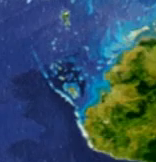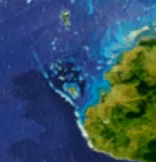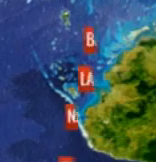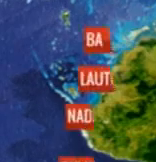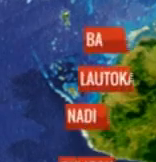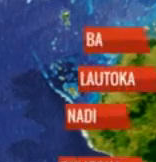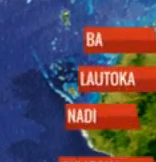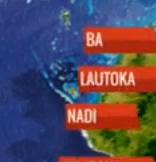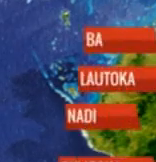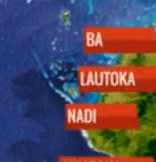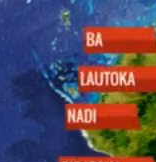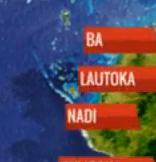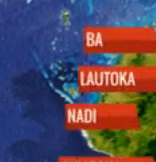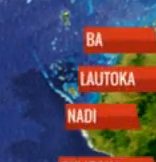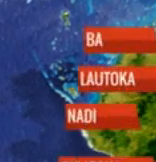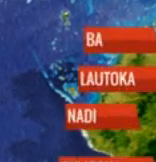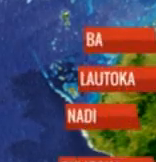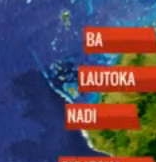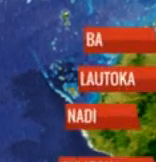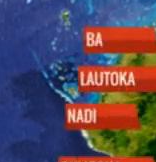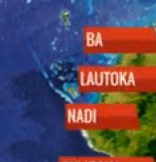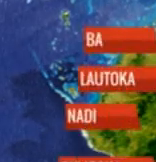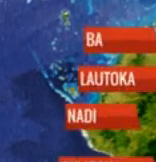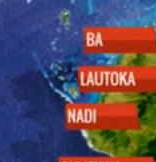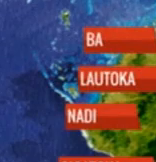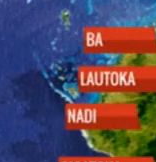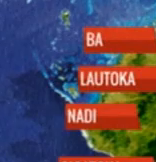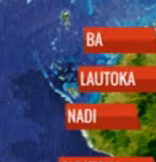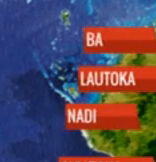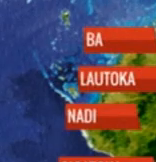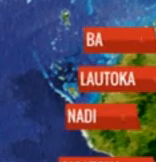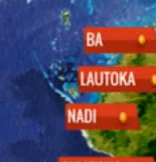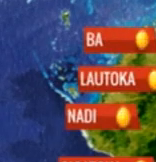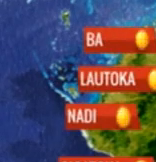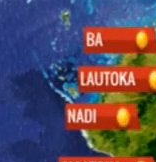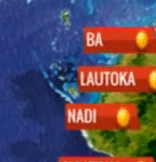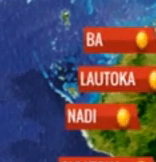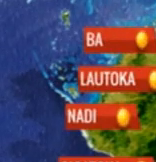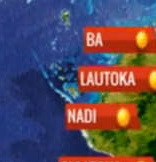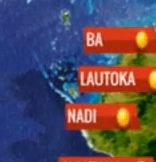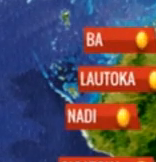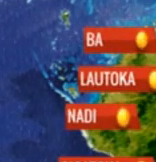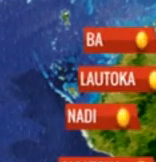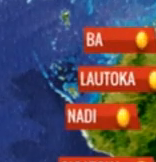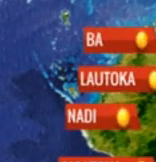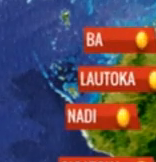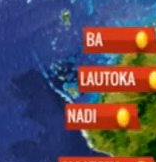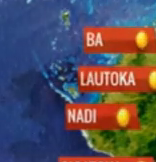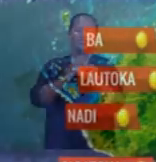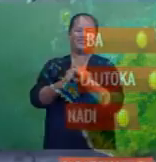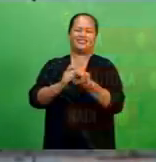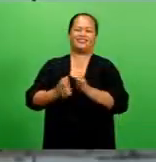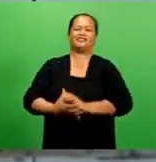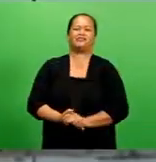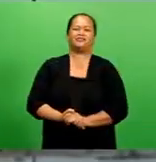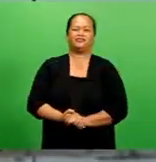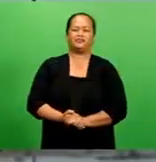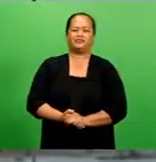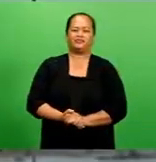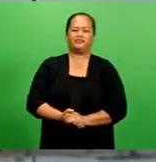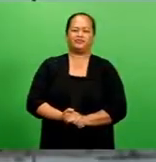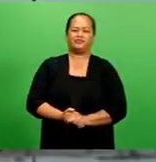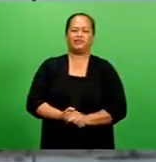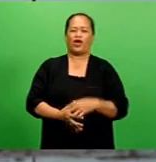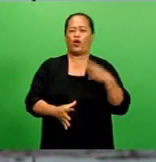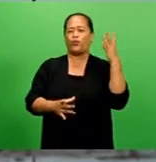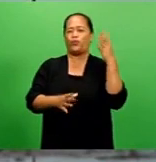and thunderstorms. Outlook for Monday, no major change expected.